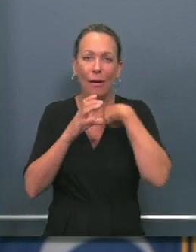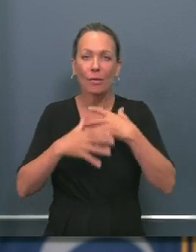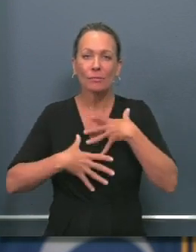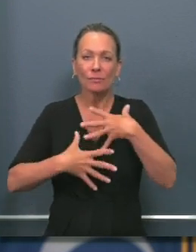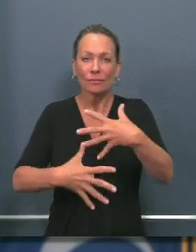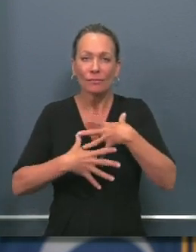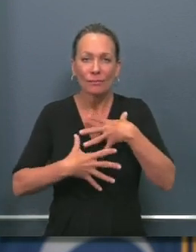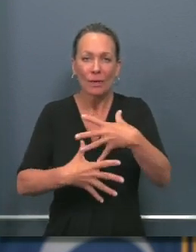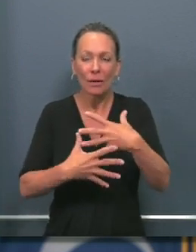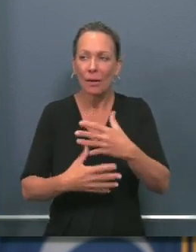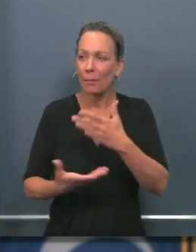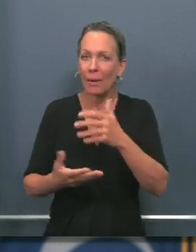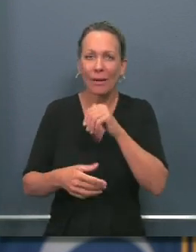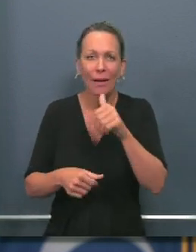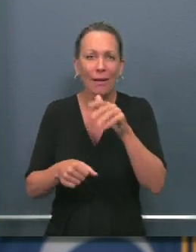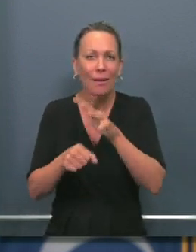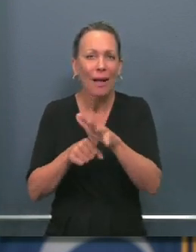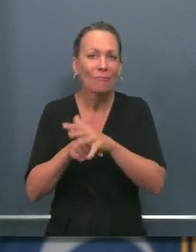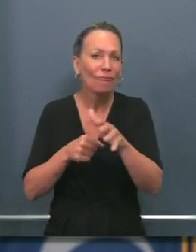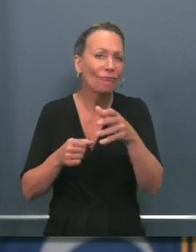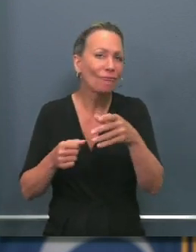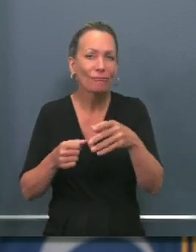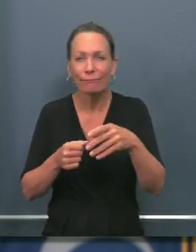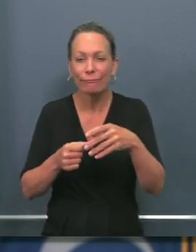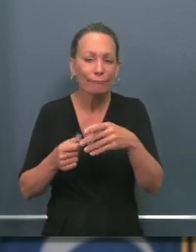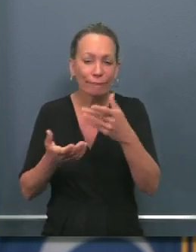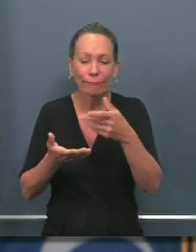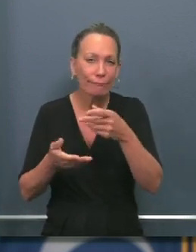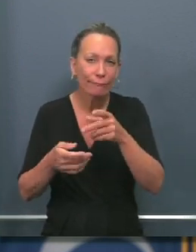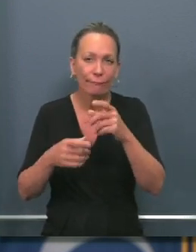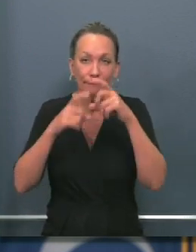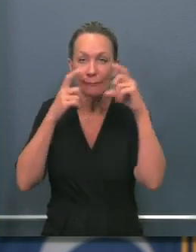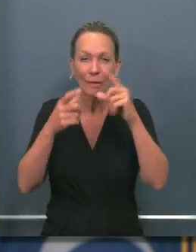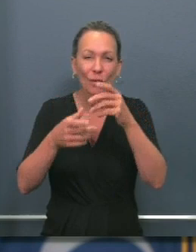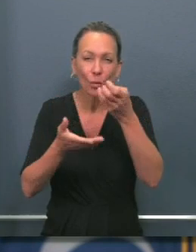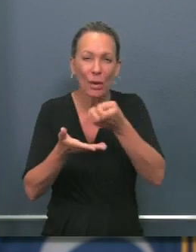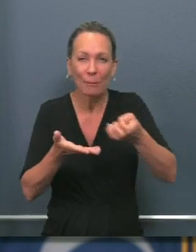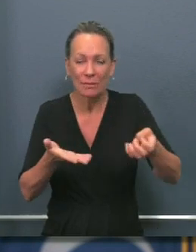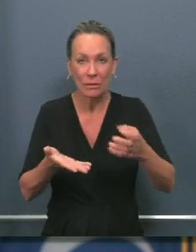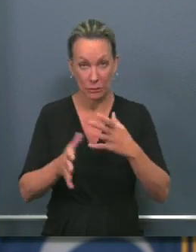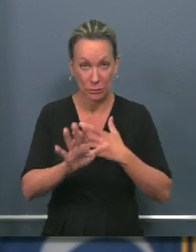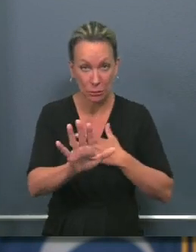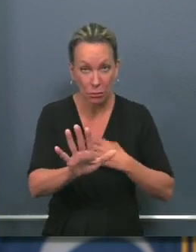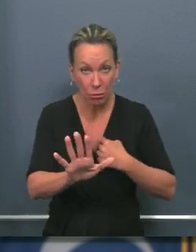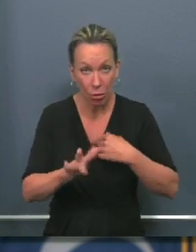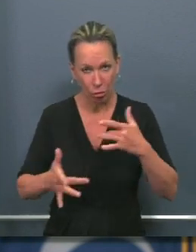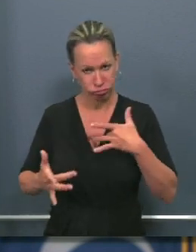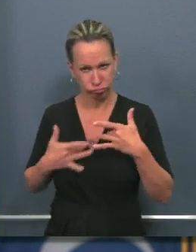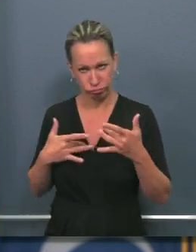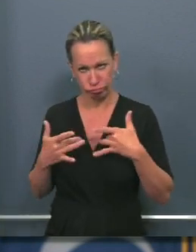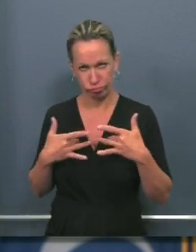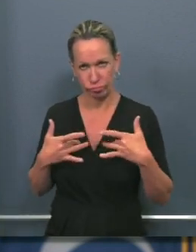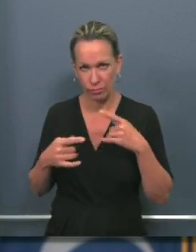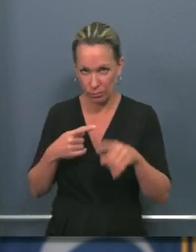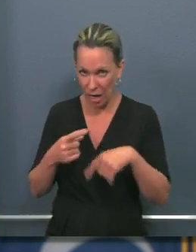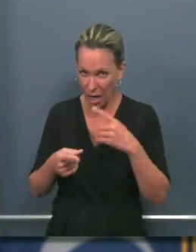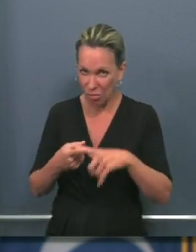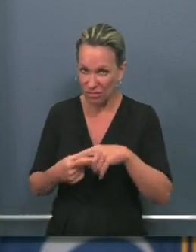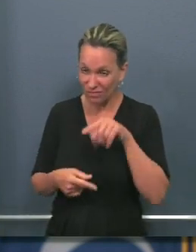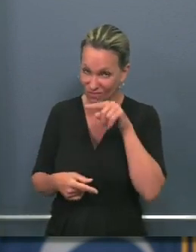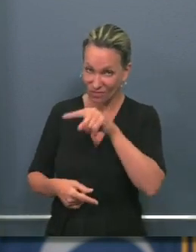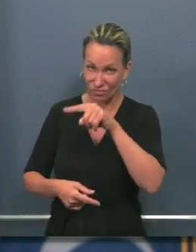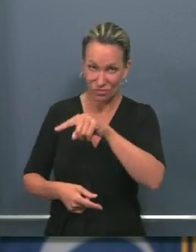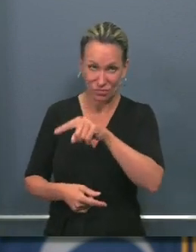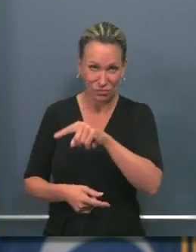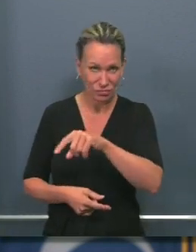Those are parts of the state we're particularly concerned about and will maintain a sense of vigilance as it relates to our focus. Accordingly,